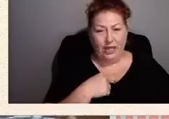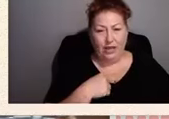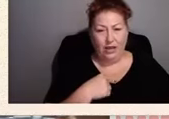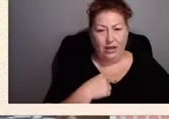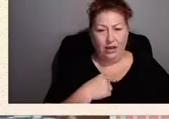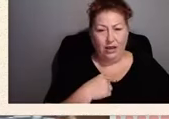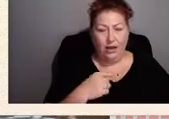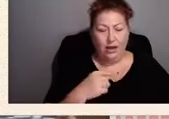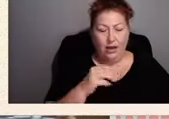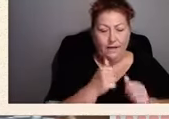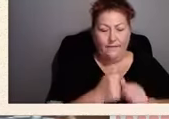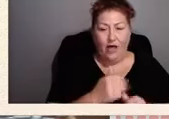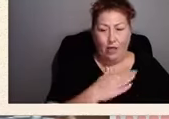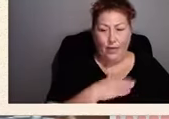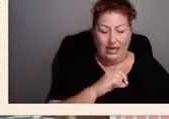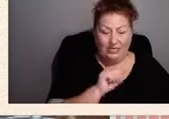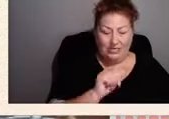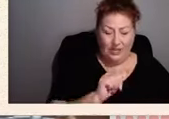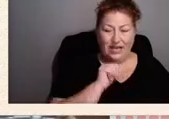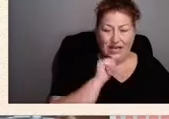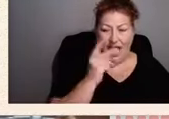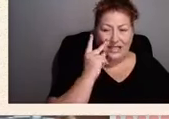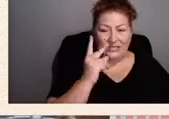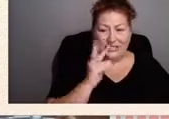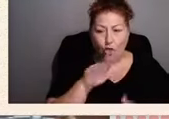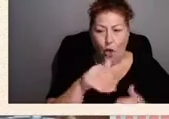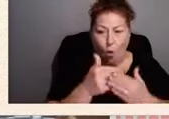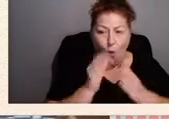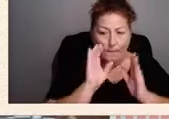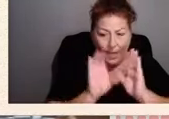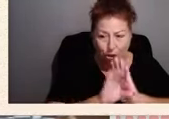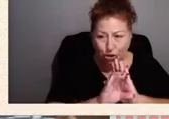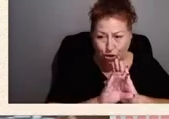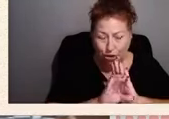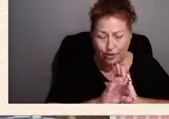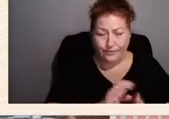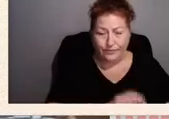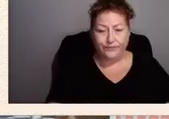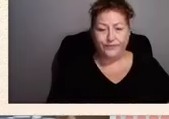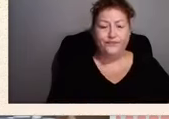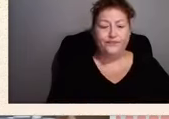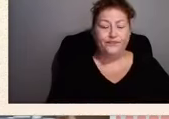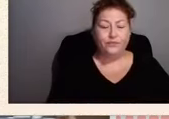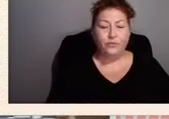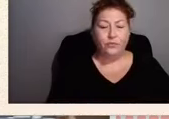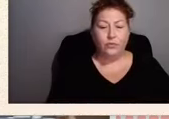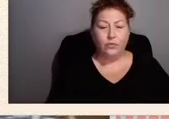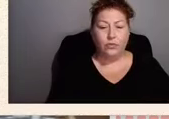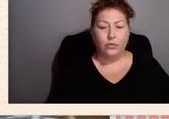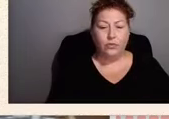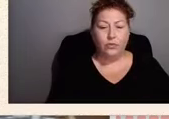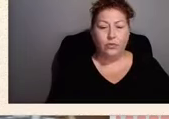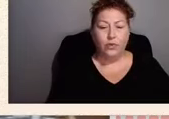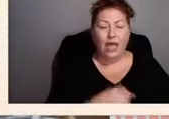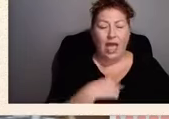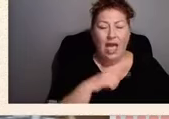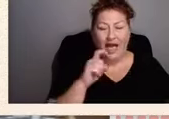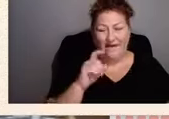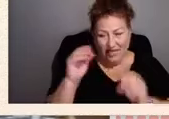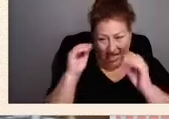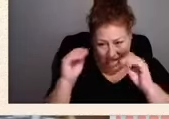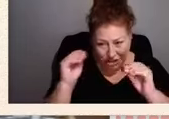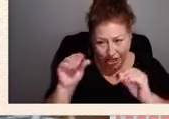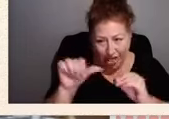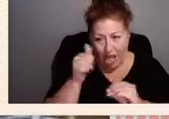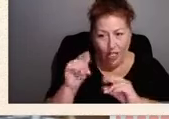and not see the whole picture. Then I have to educate others how